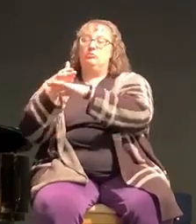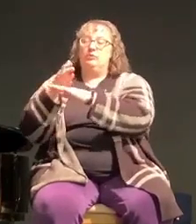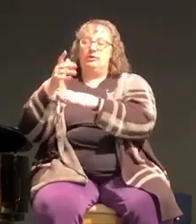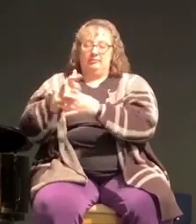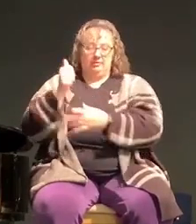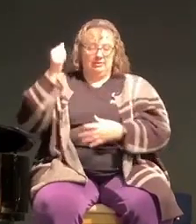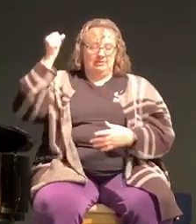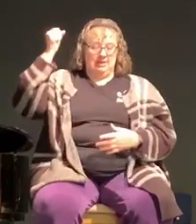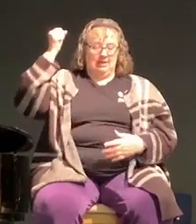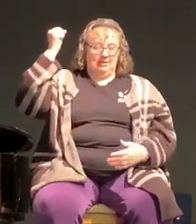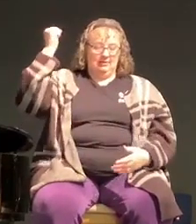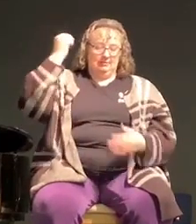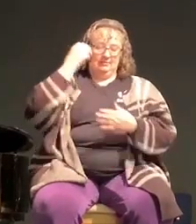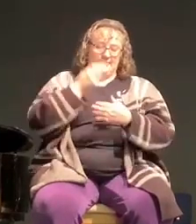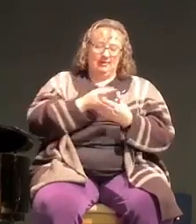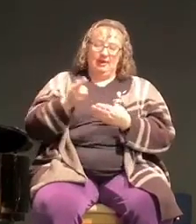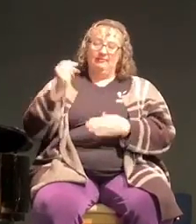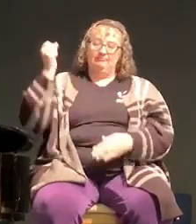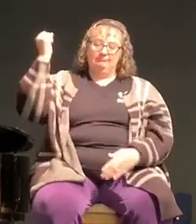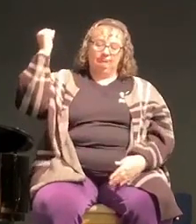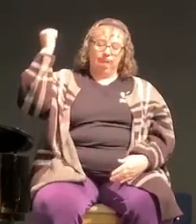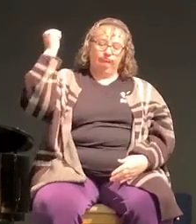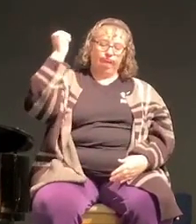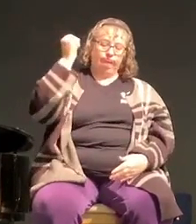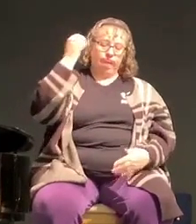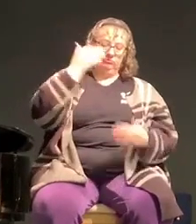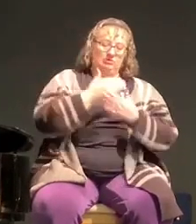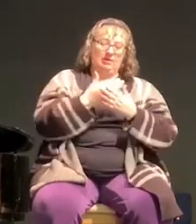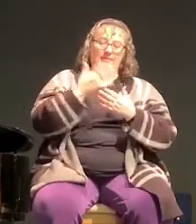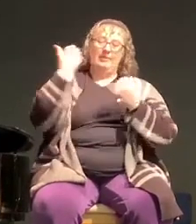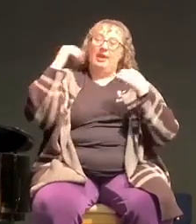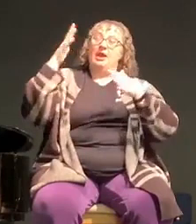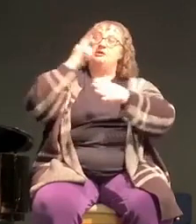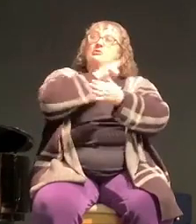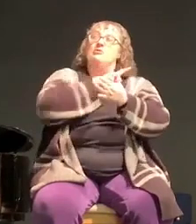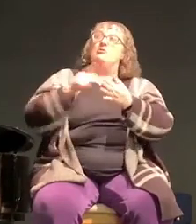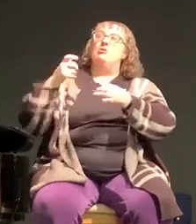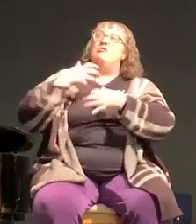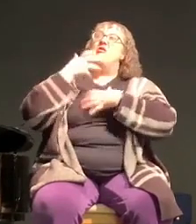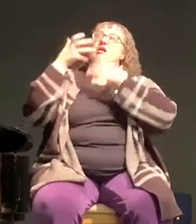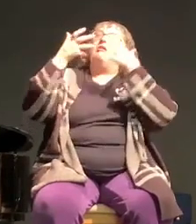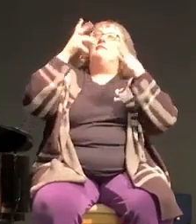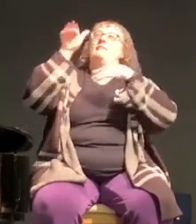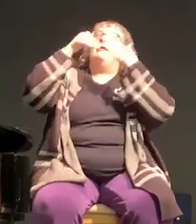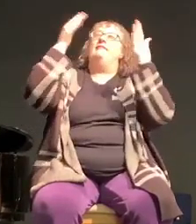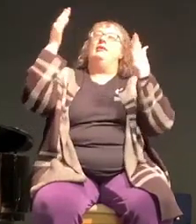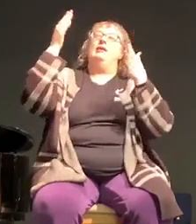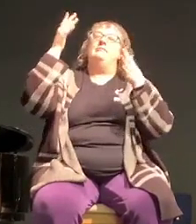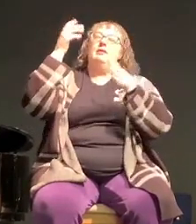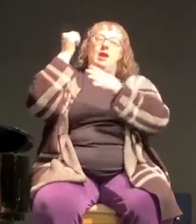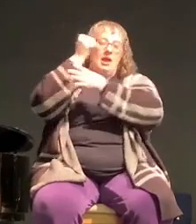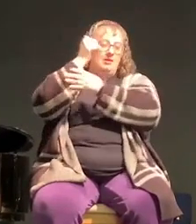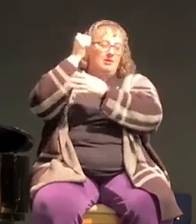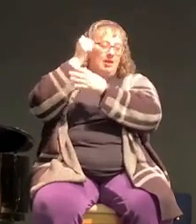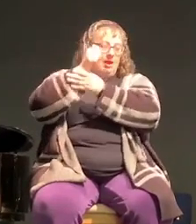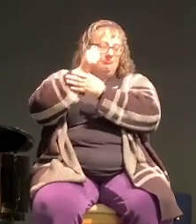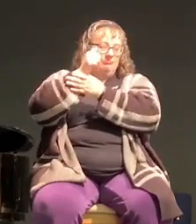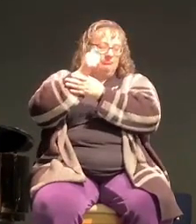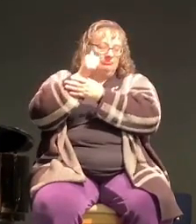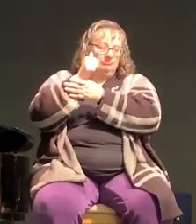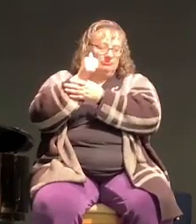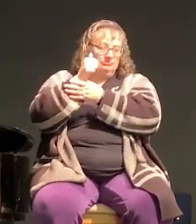hand and took the knife to slay his son. But the angel of the Lord called out to him from heaven, "Abraham,